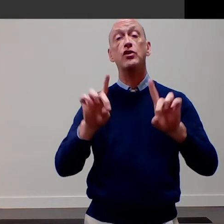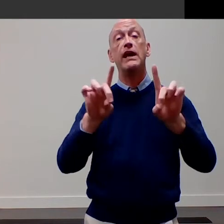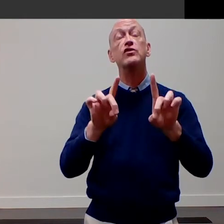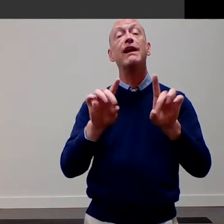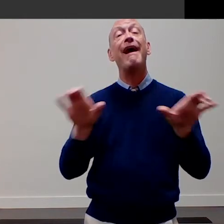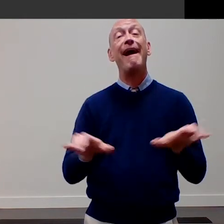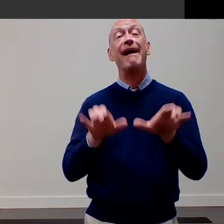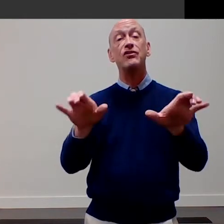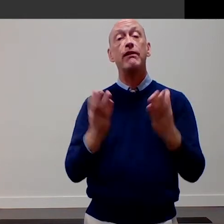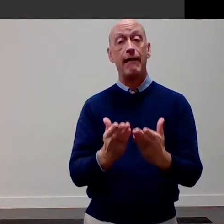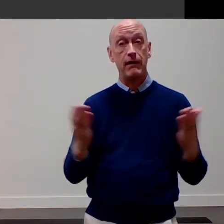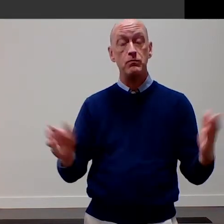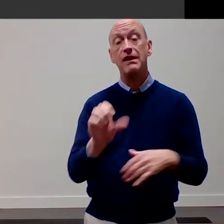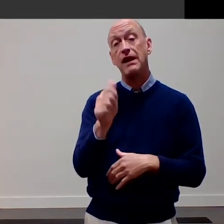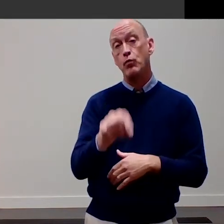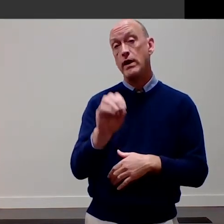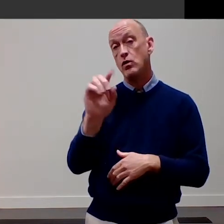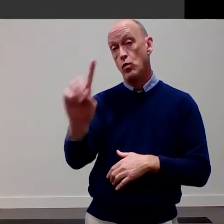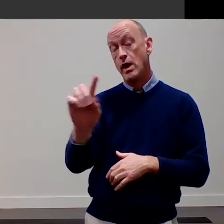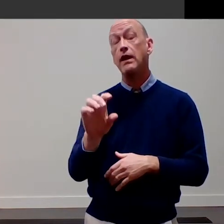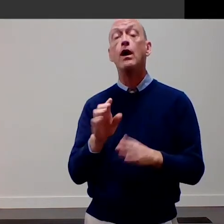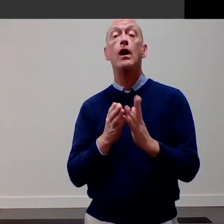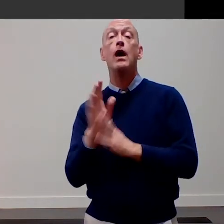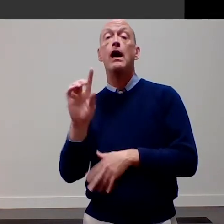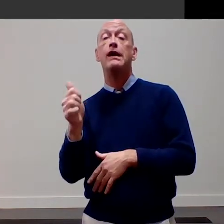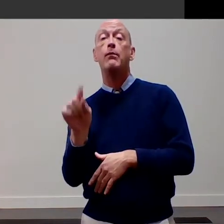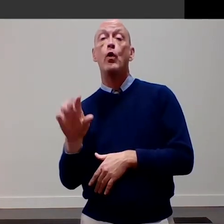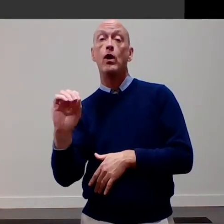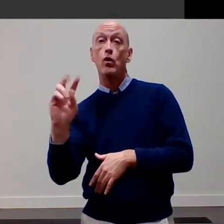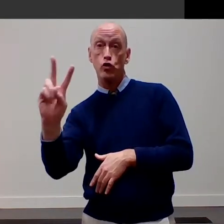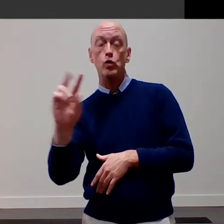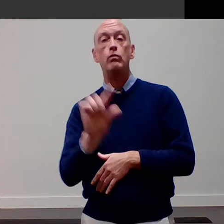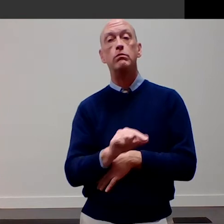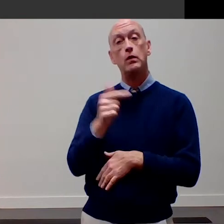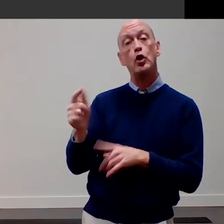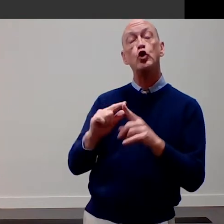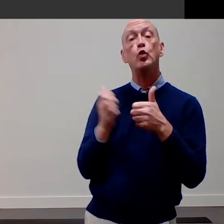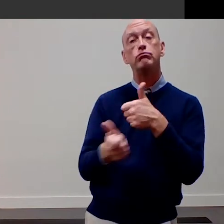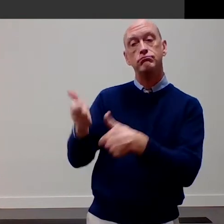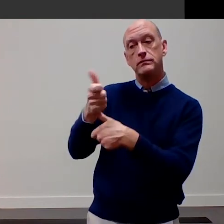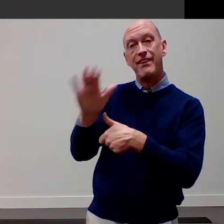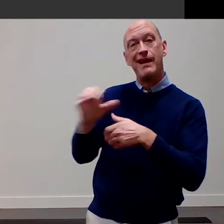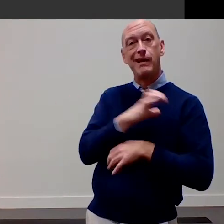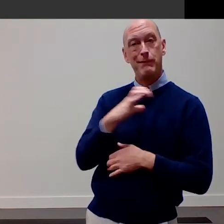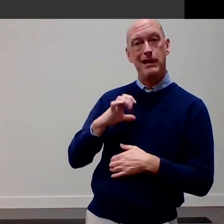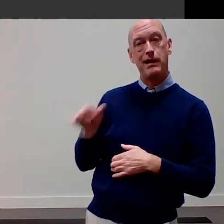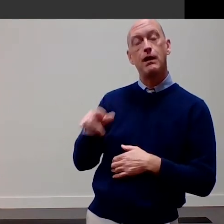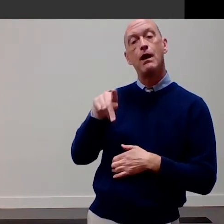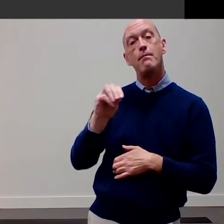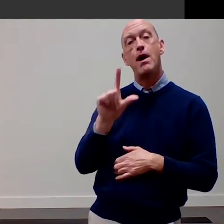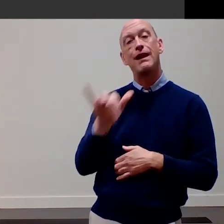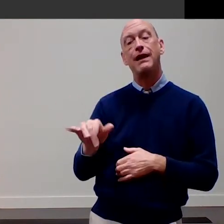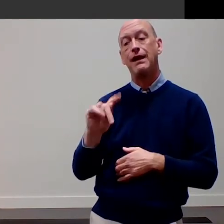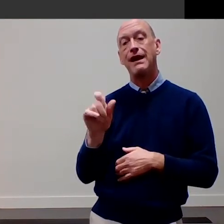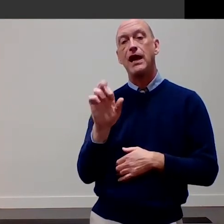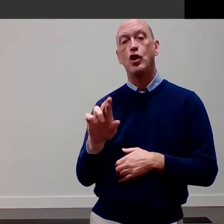items 10.01 through 10.02. And I will turn that over to the chair of that committee, Polly Taylor